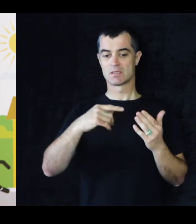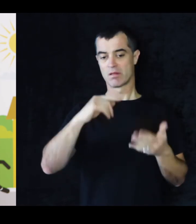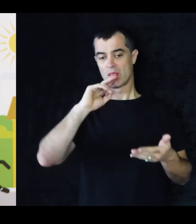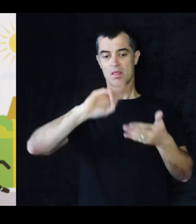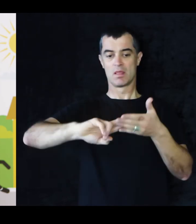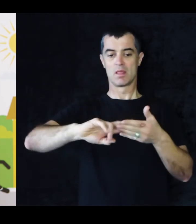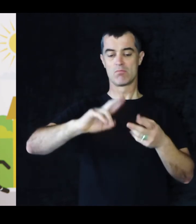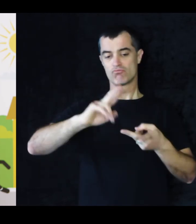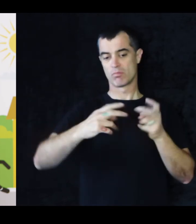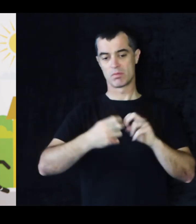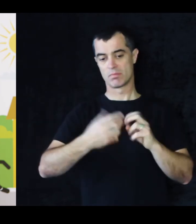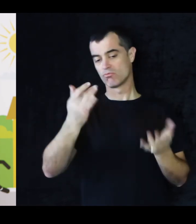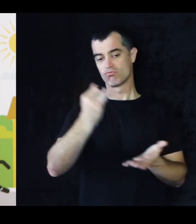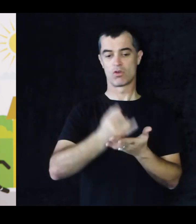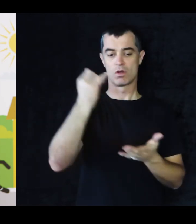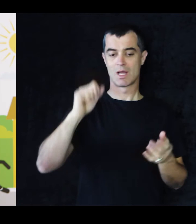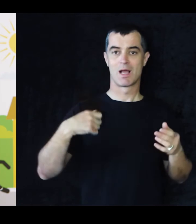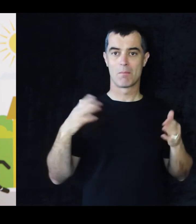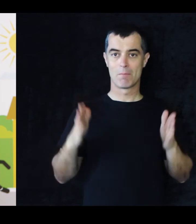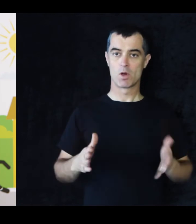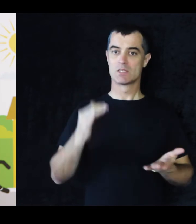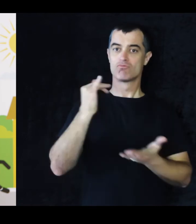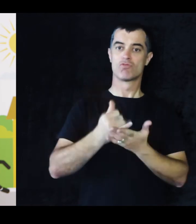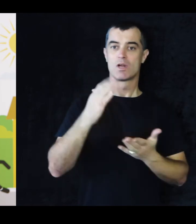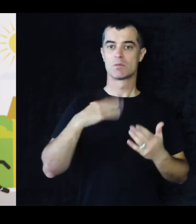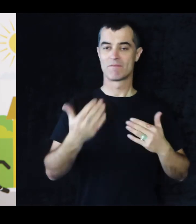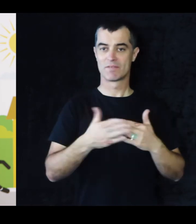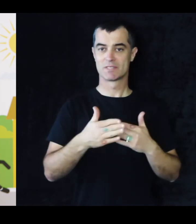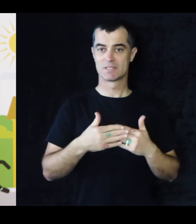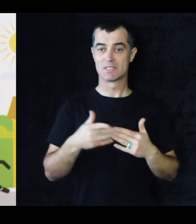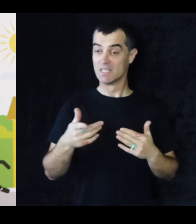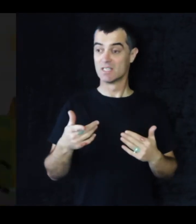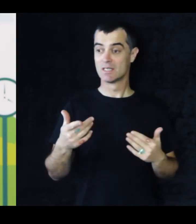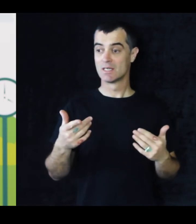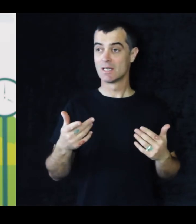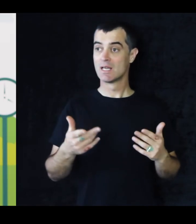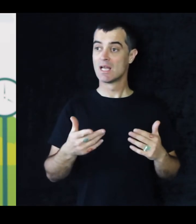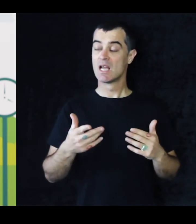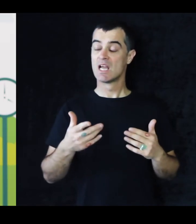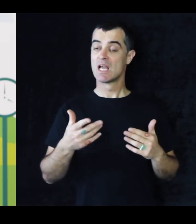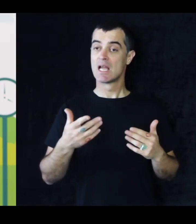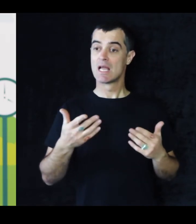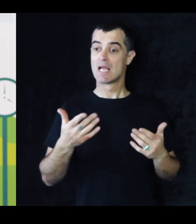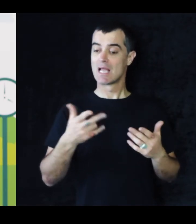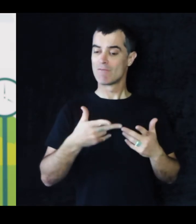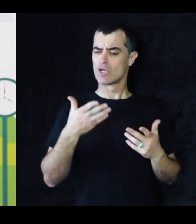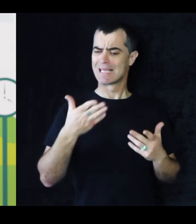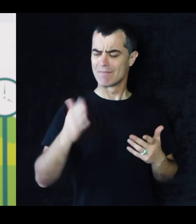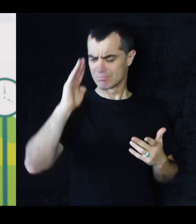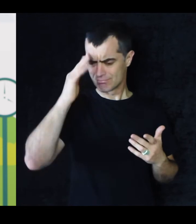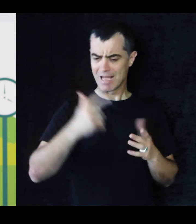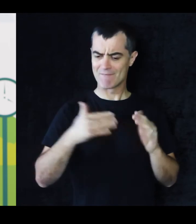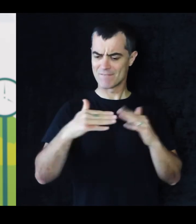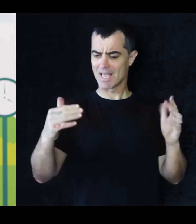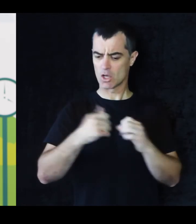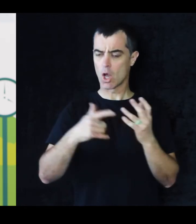with disabilities as somehow a problem and that we're wrong. Our bodies are wrong and they need to be fixed. You get a fair go if you give a fair go.